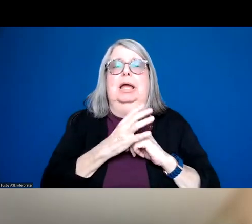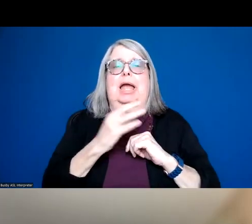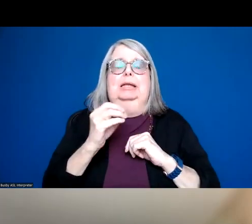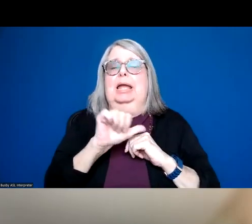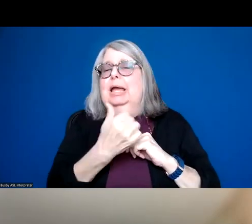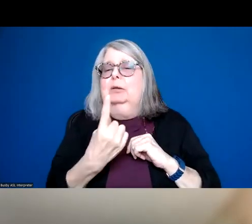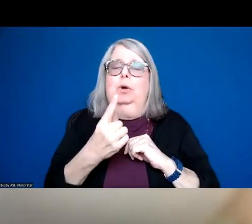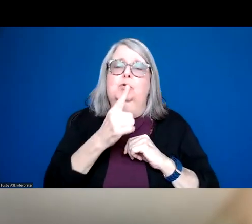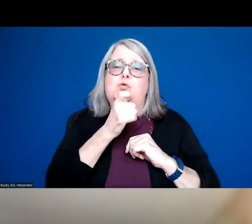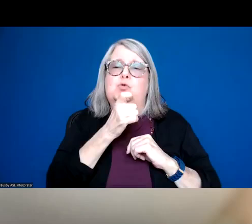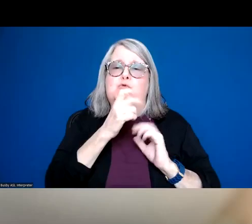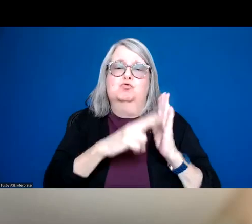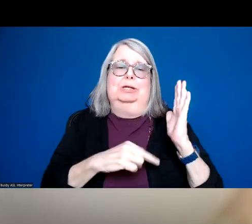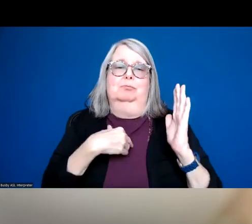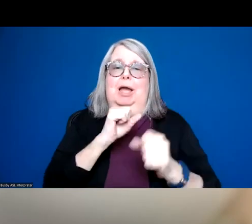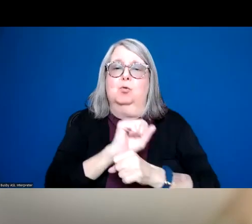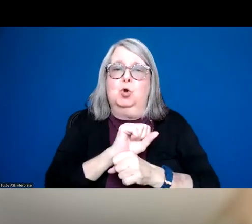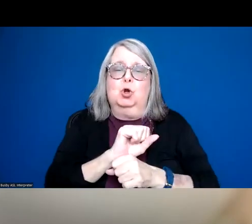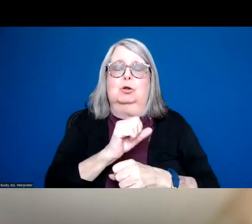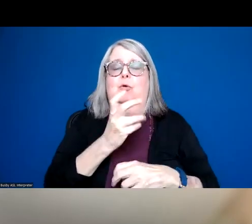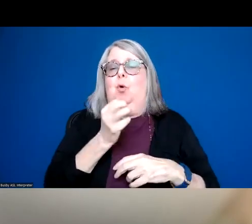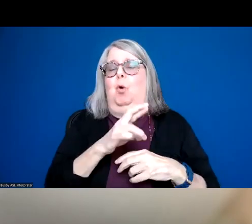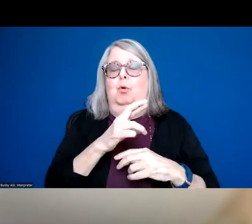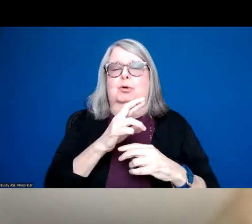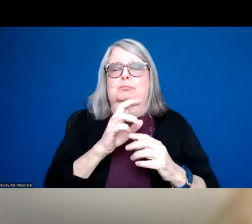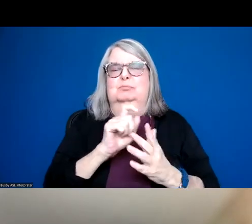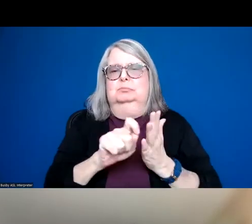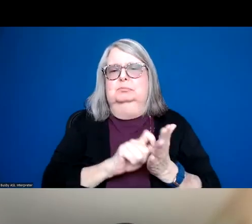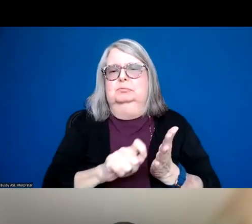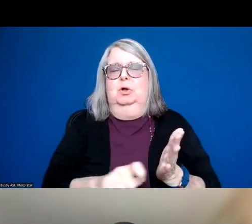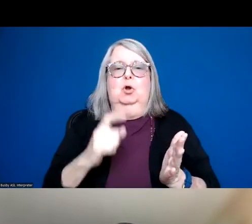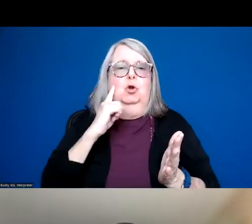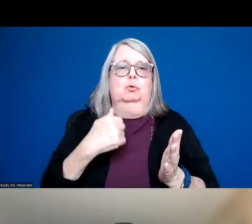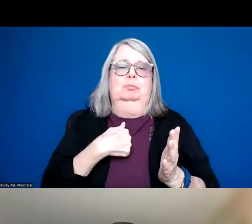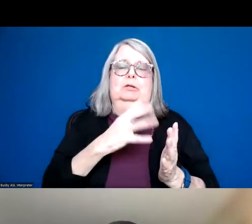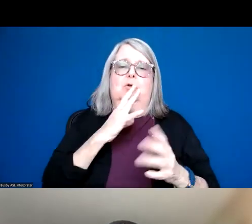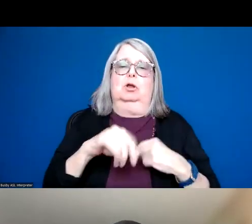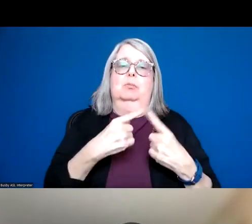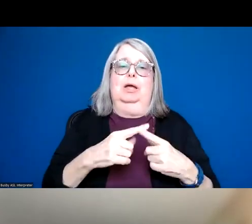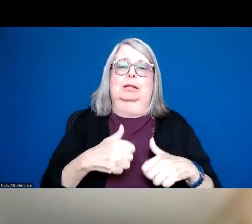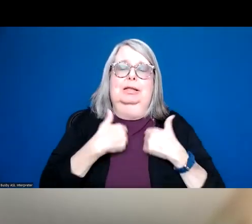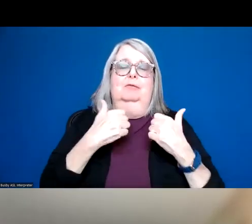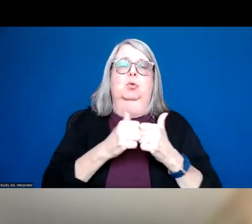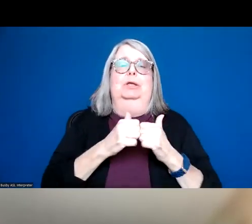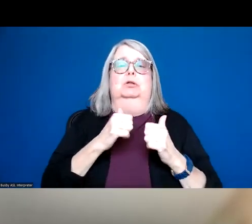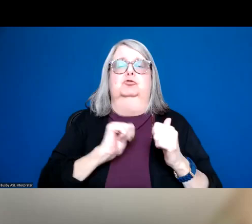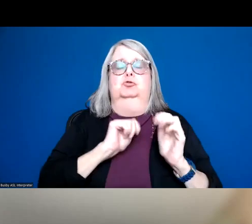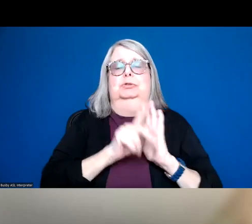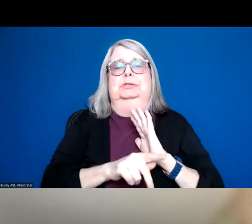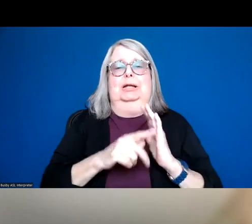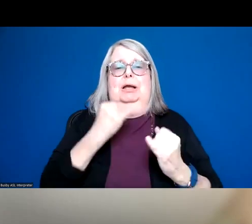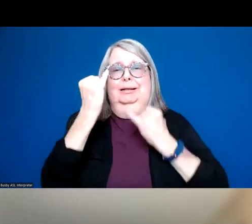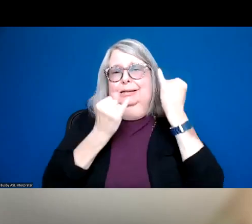anyone who reads my work or has heard me talk about living with suicidal ideation before, one of the